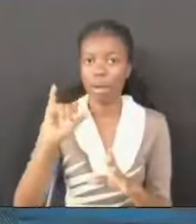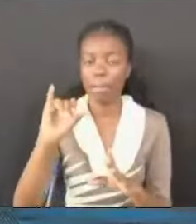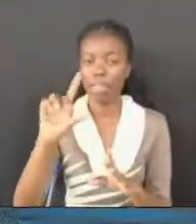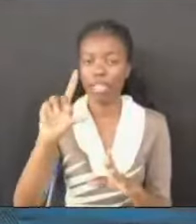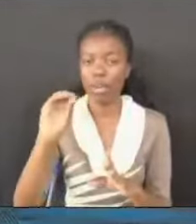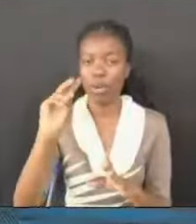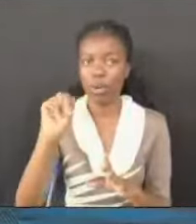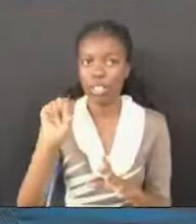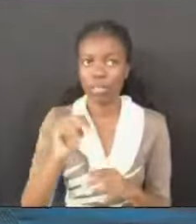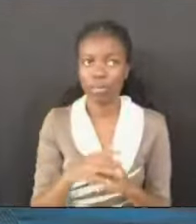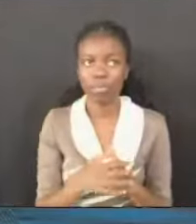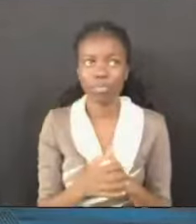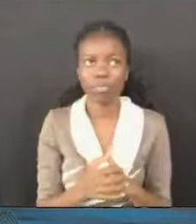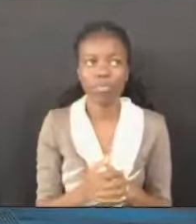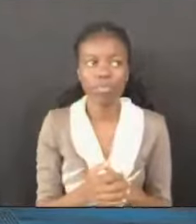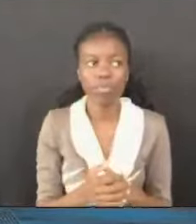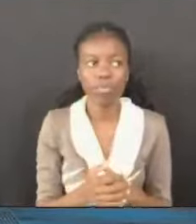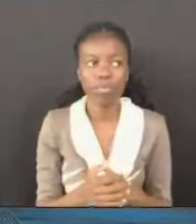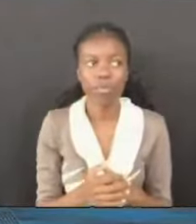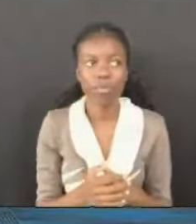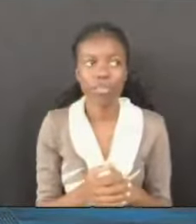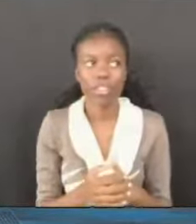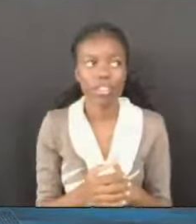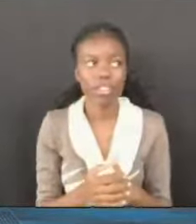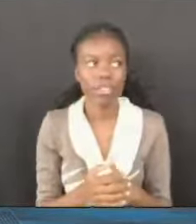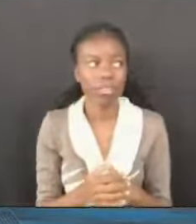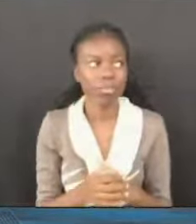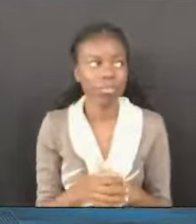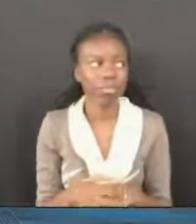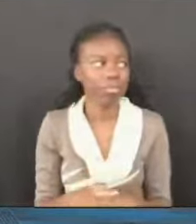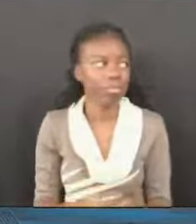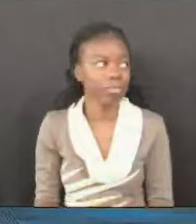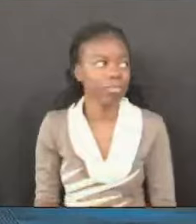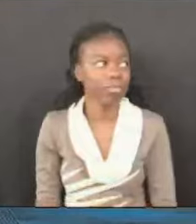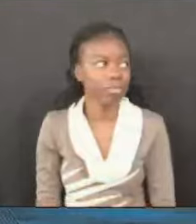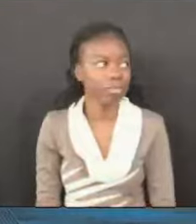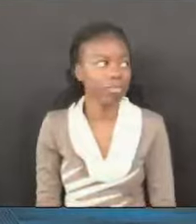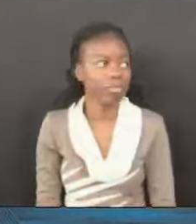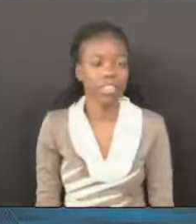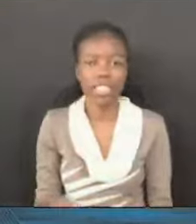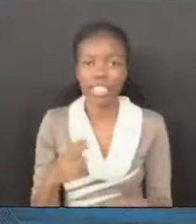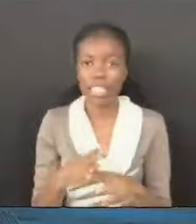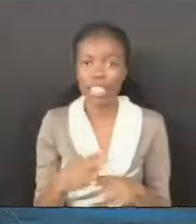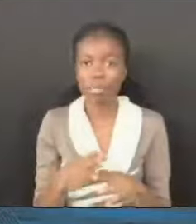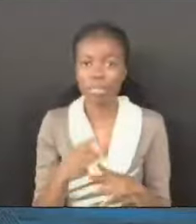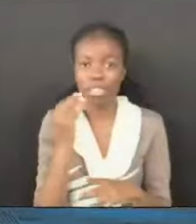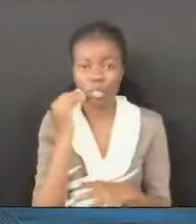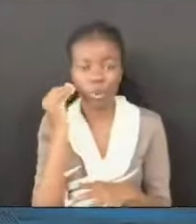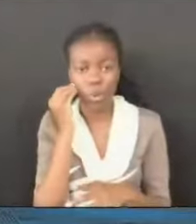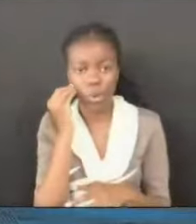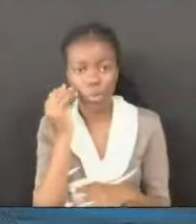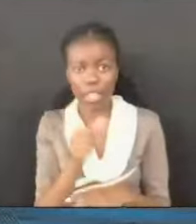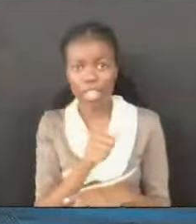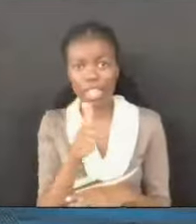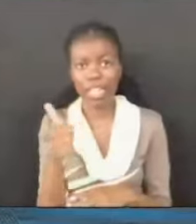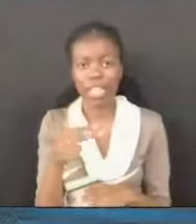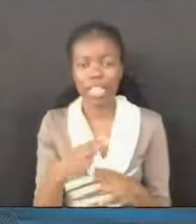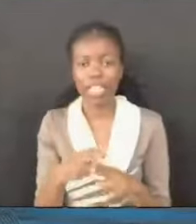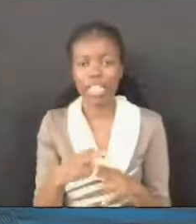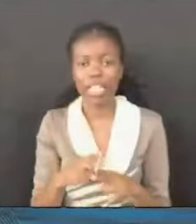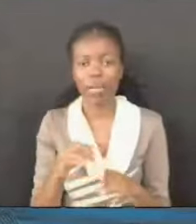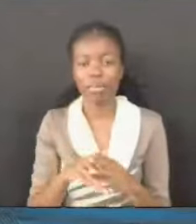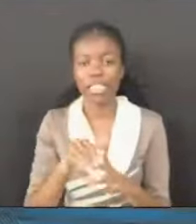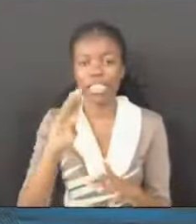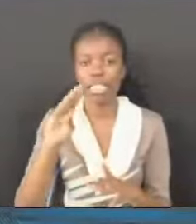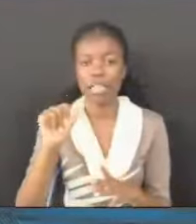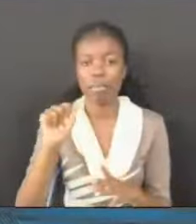Now we want the four Hebrew boys were given names at home and there were names given at Babylon. So